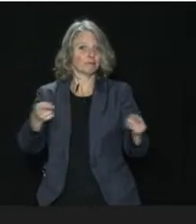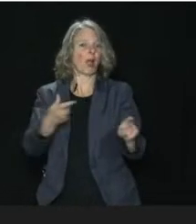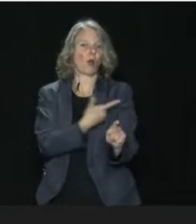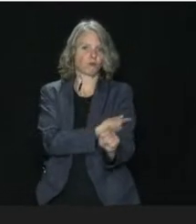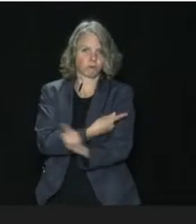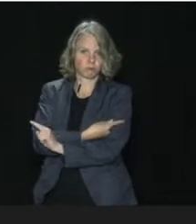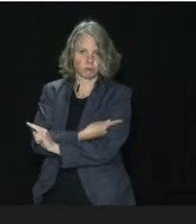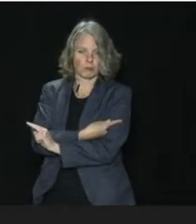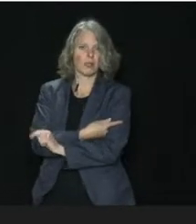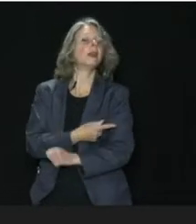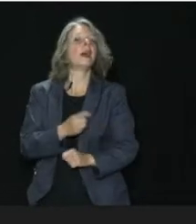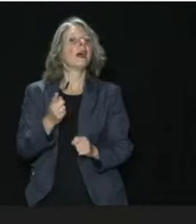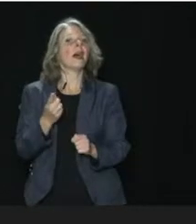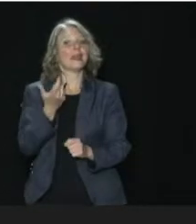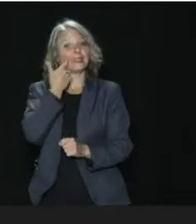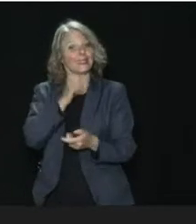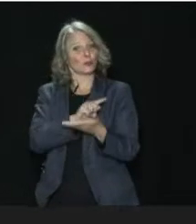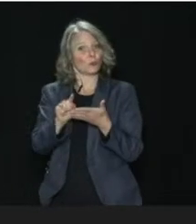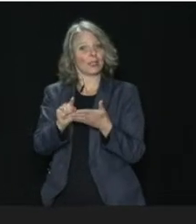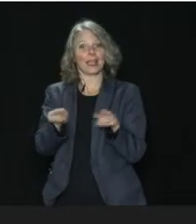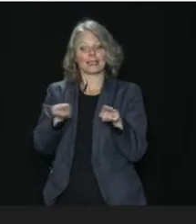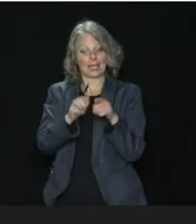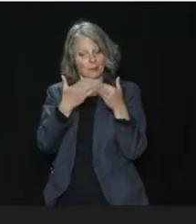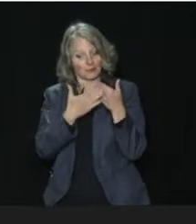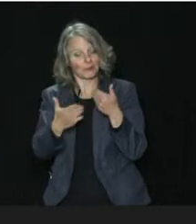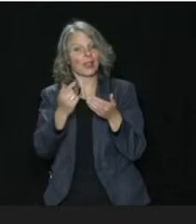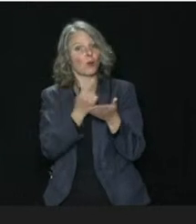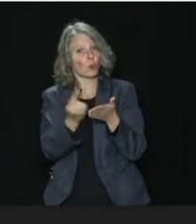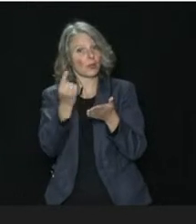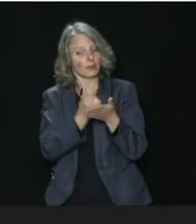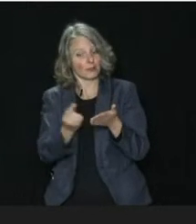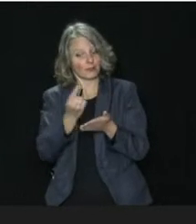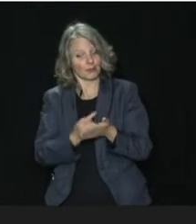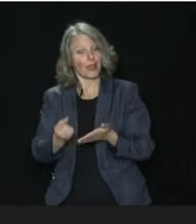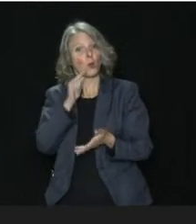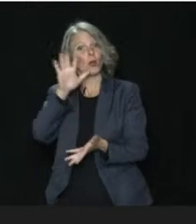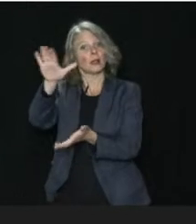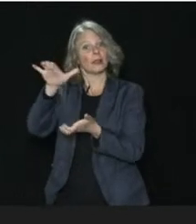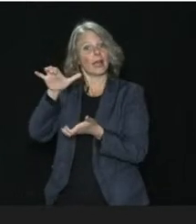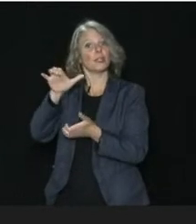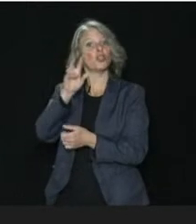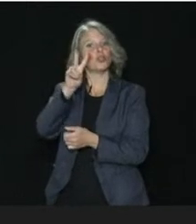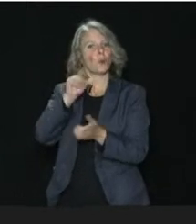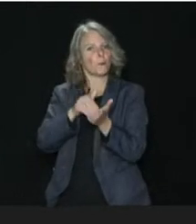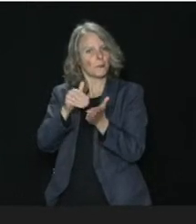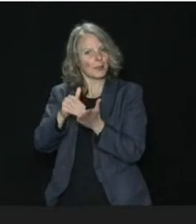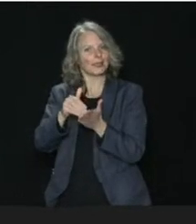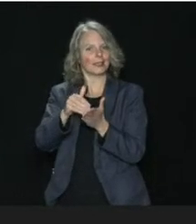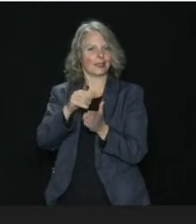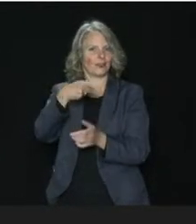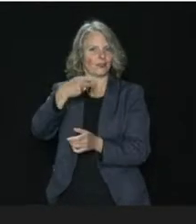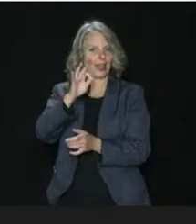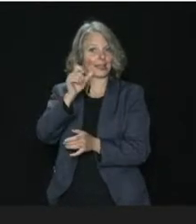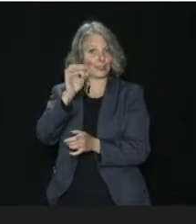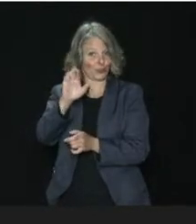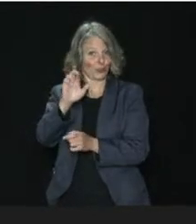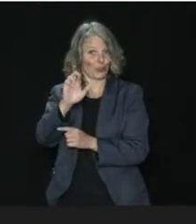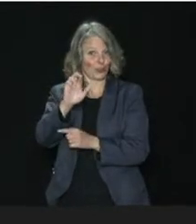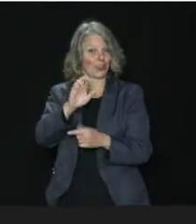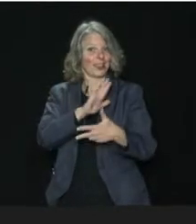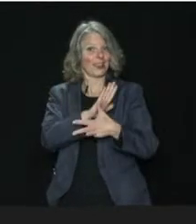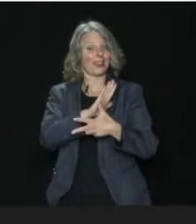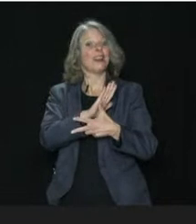week, just like every week in May, we're receiving 2 million doses from Pfizer alone. Already,